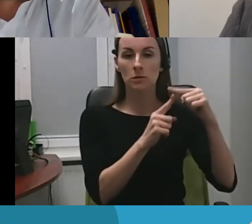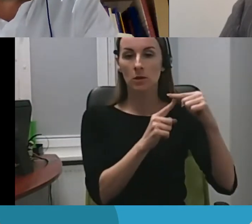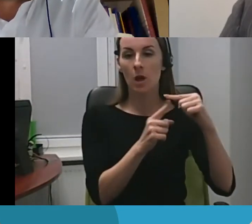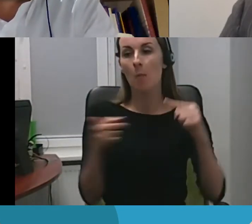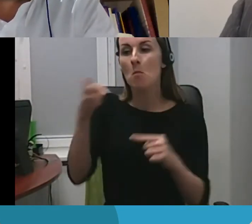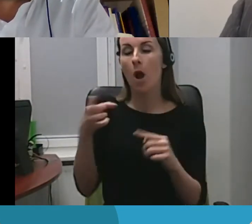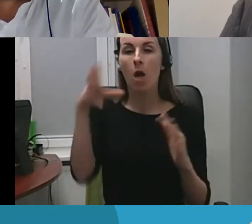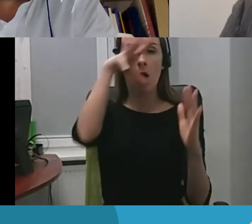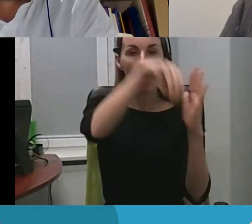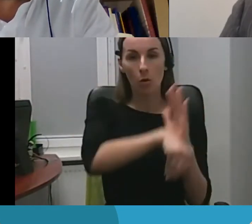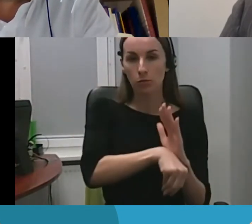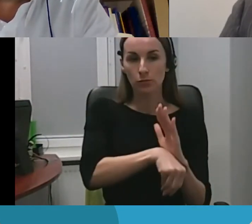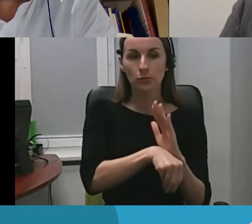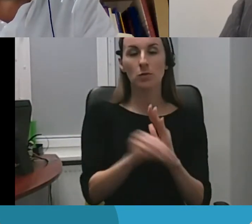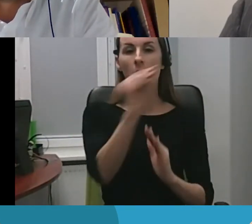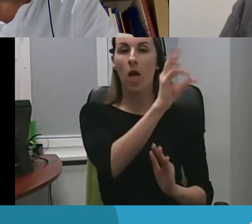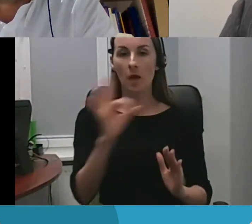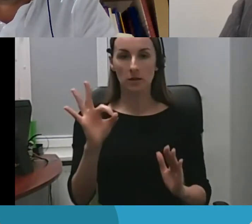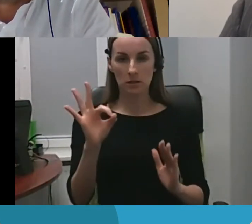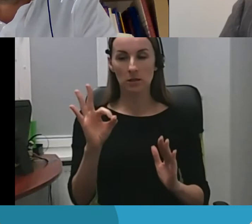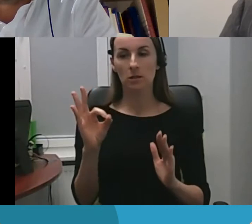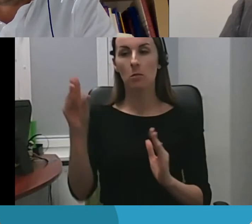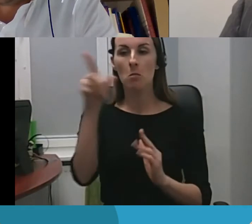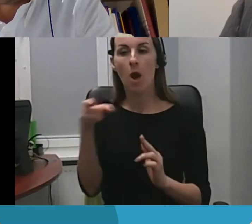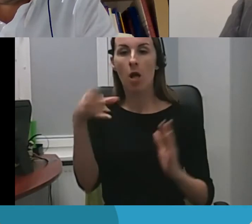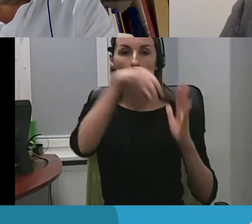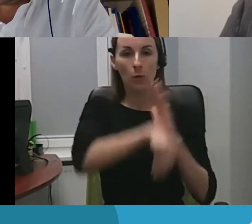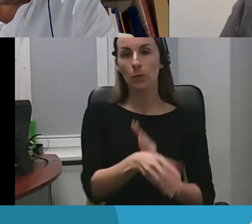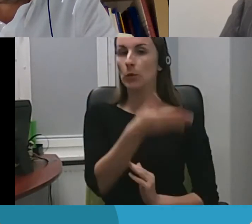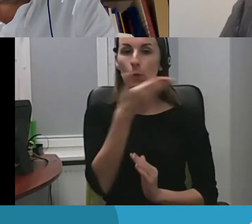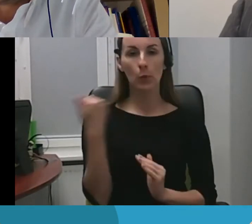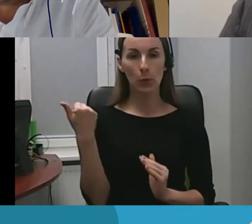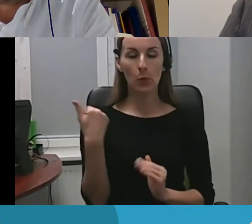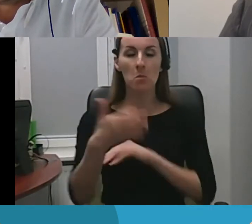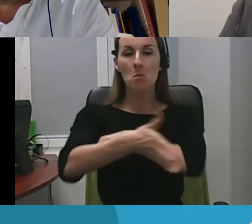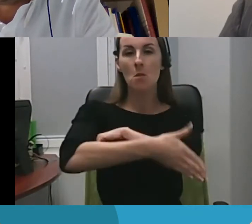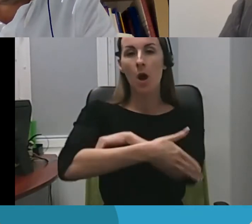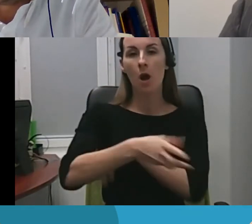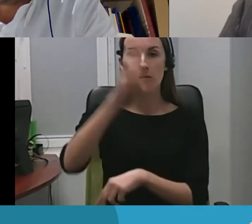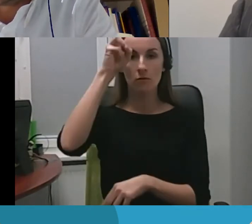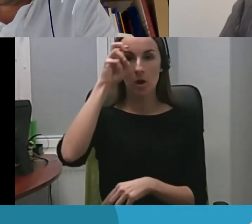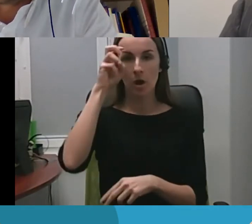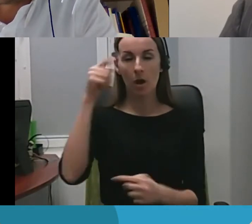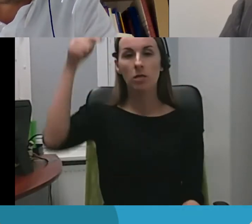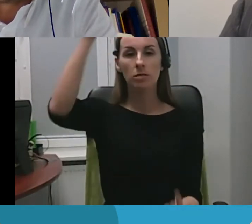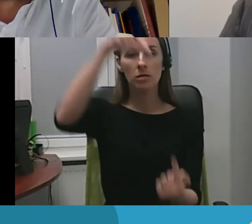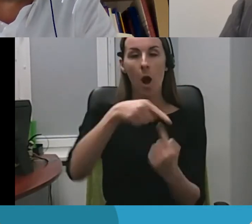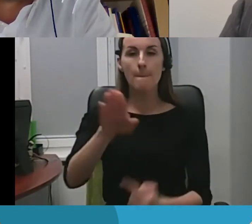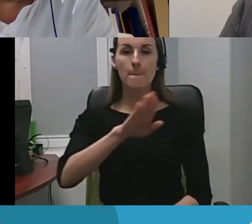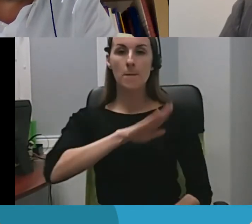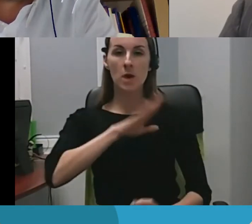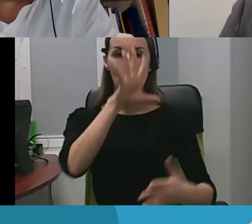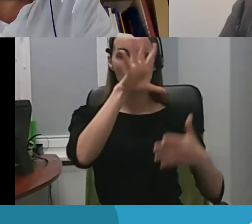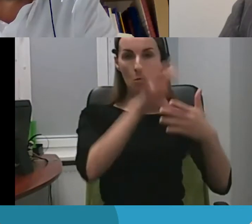it's still the only country which has the death penalty in Europe. There were also multiple hearings at the